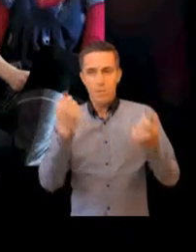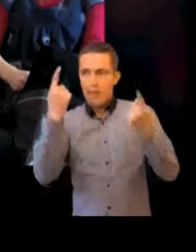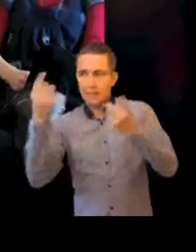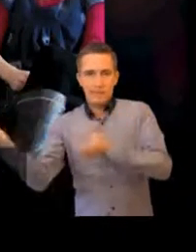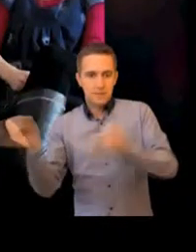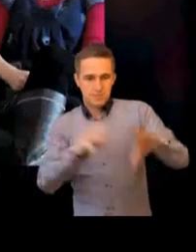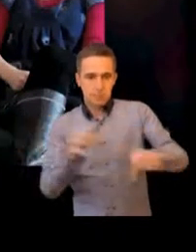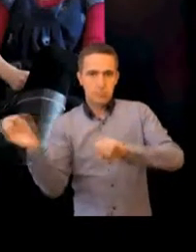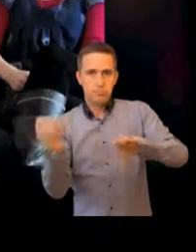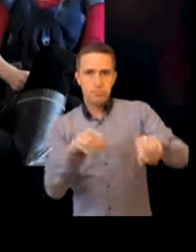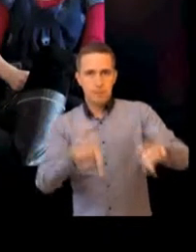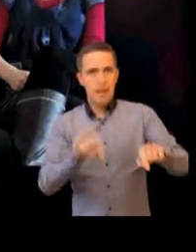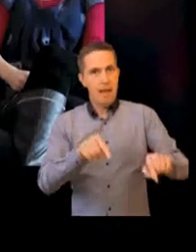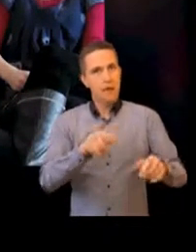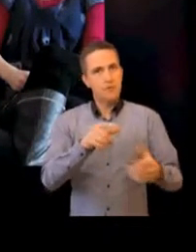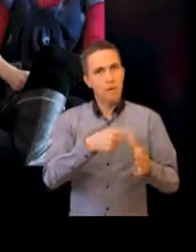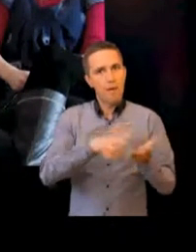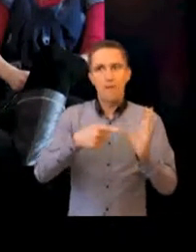Ava out,